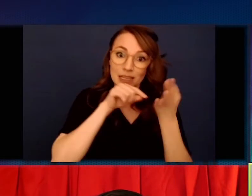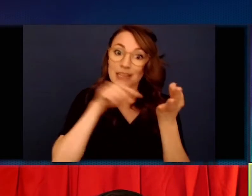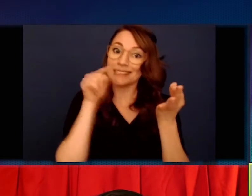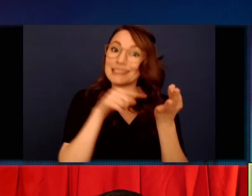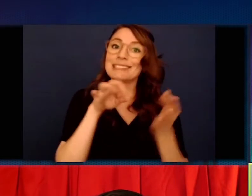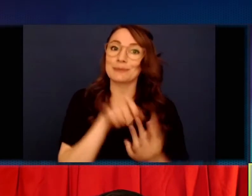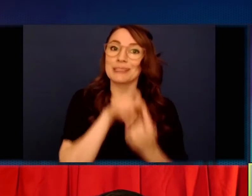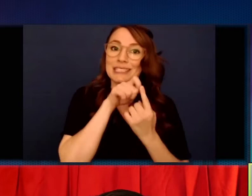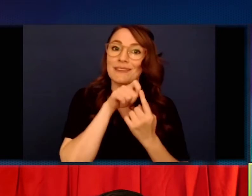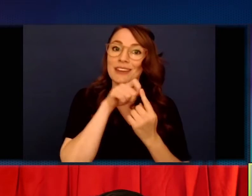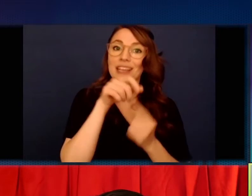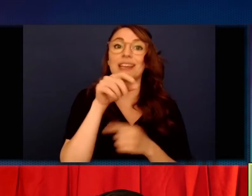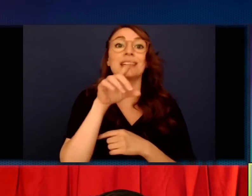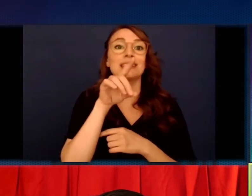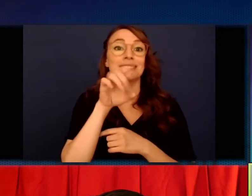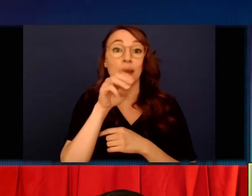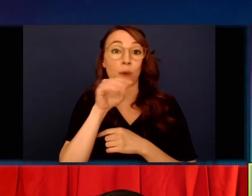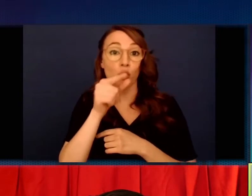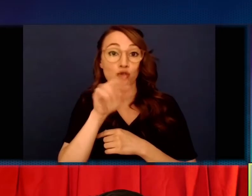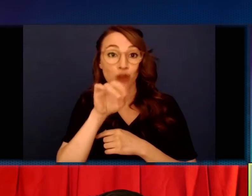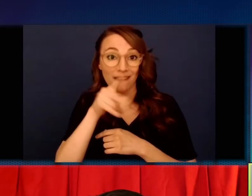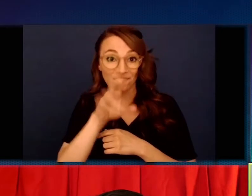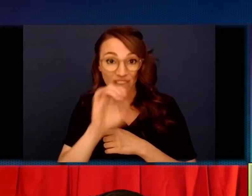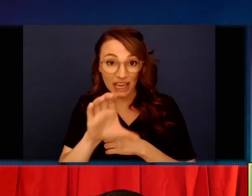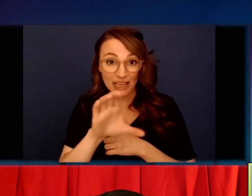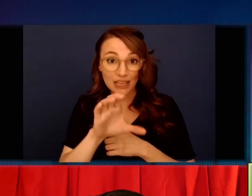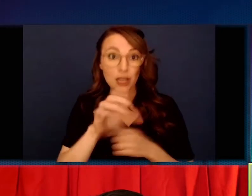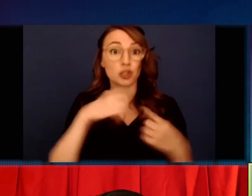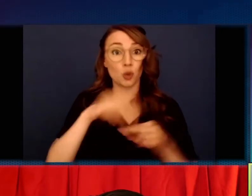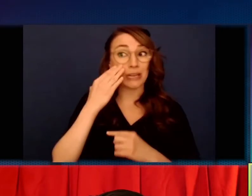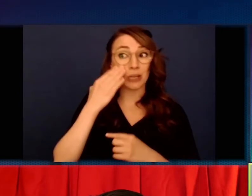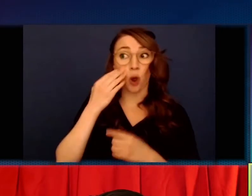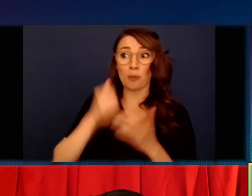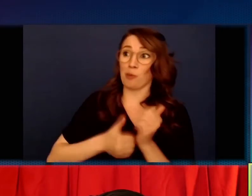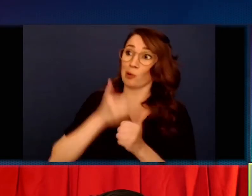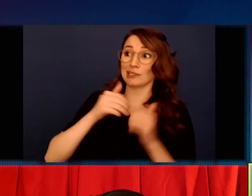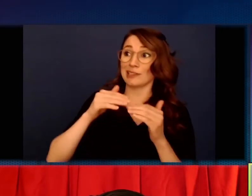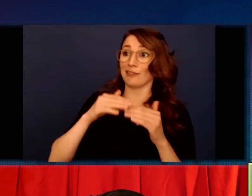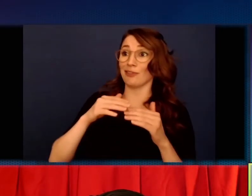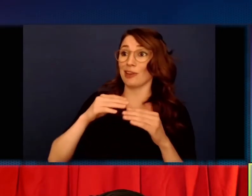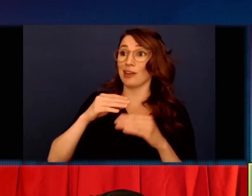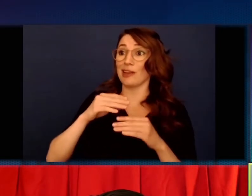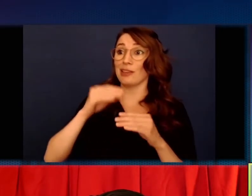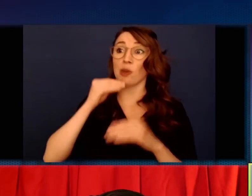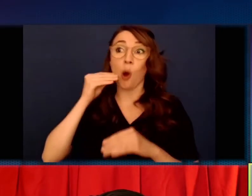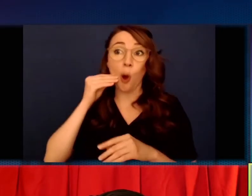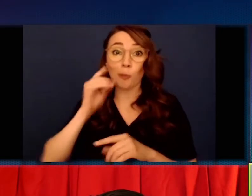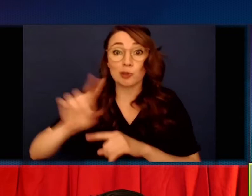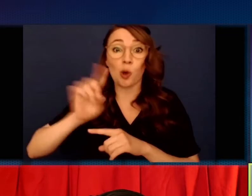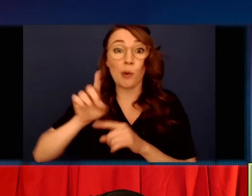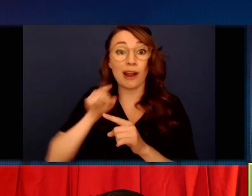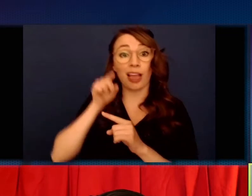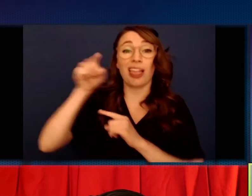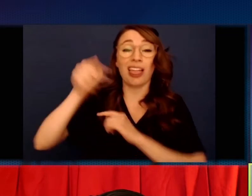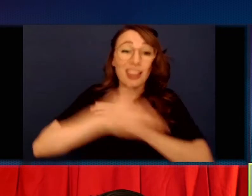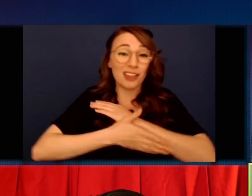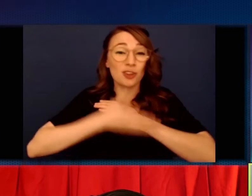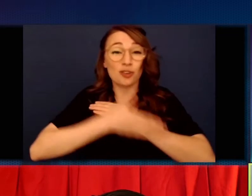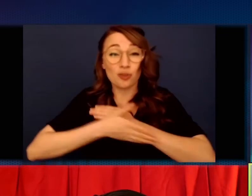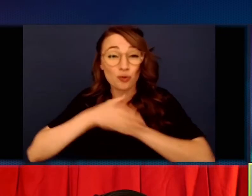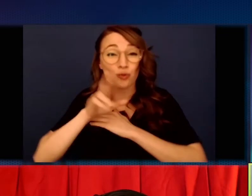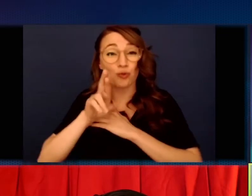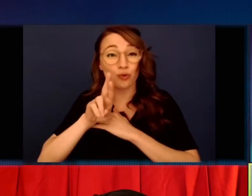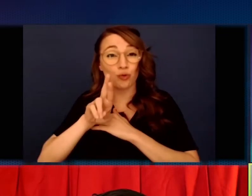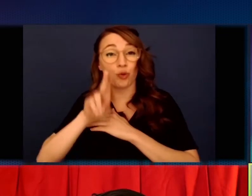we know that most of our ALICE households live either in far rural regions in Emmitsburg and